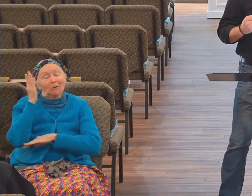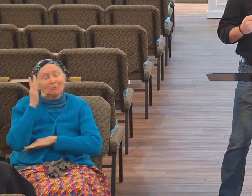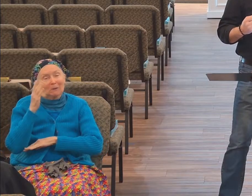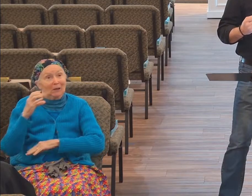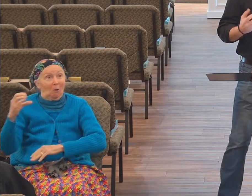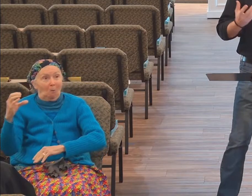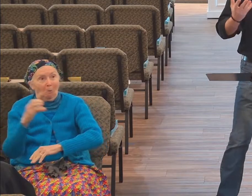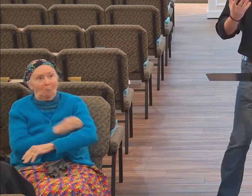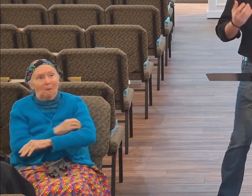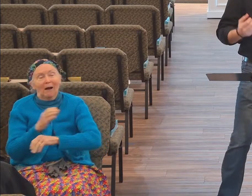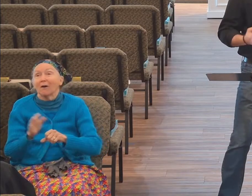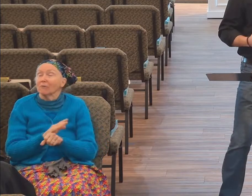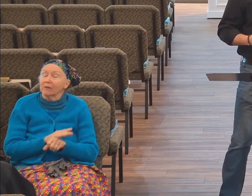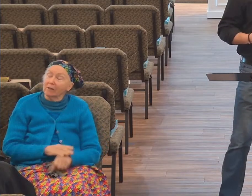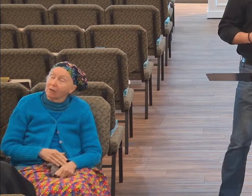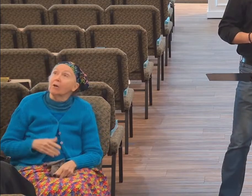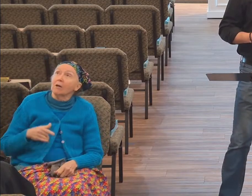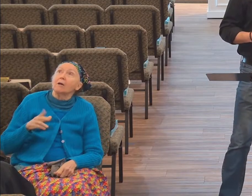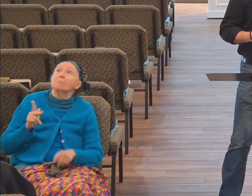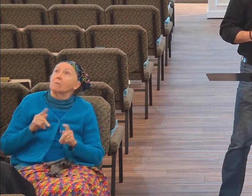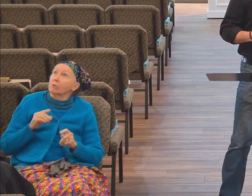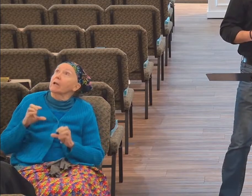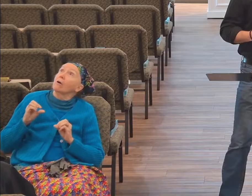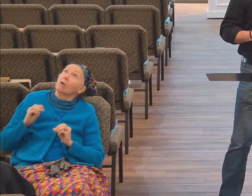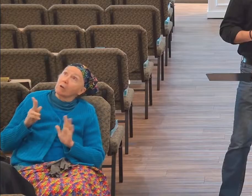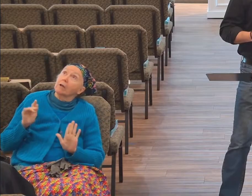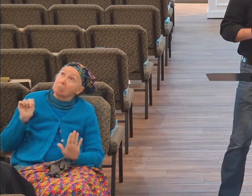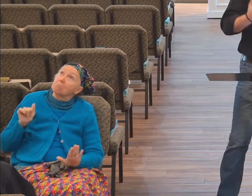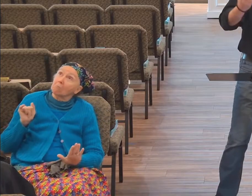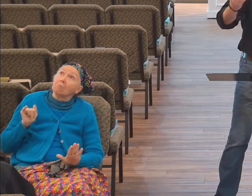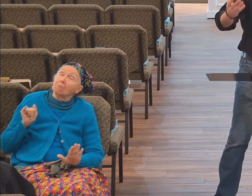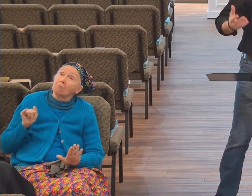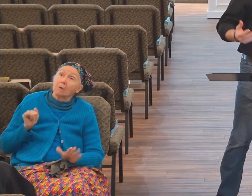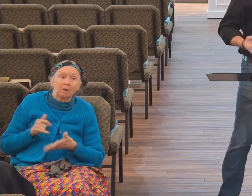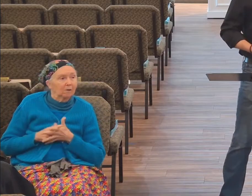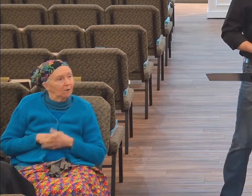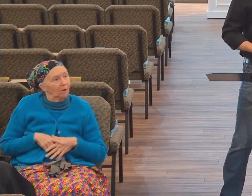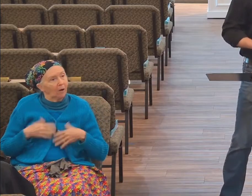like, okay, that would be the response. Like, what do you do